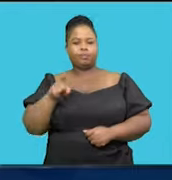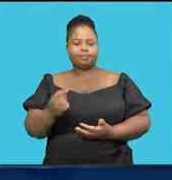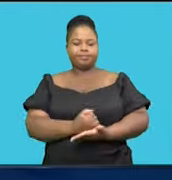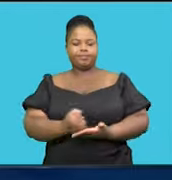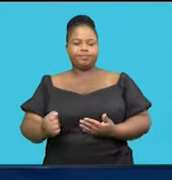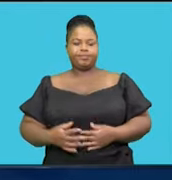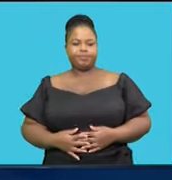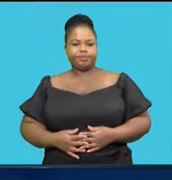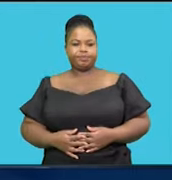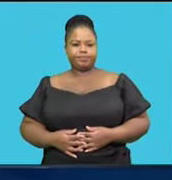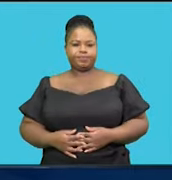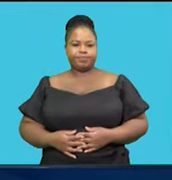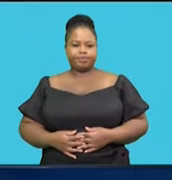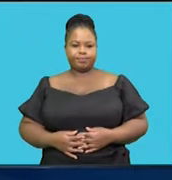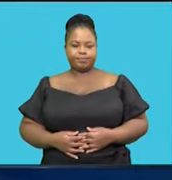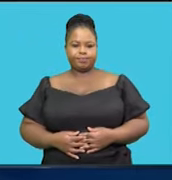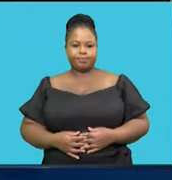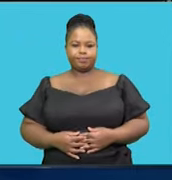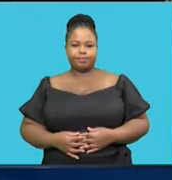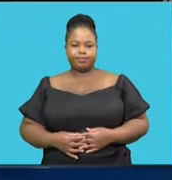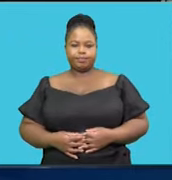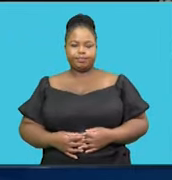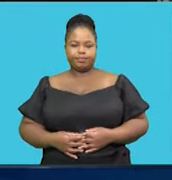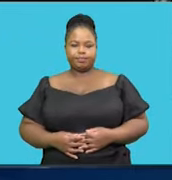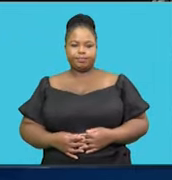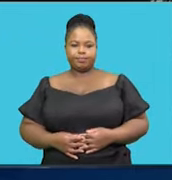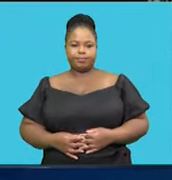For Soweto TV News, I am Zoli Banzi Mazzebugo.